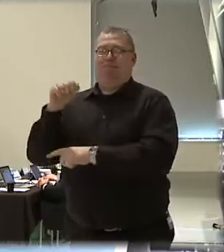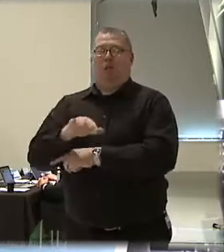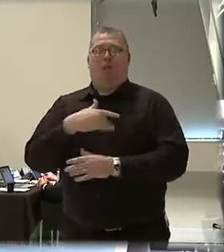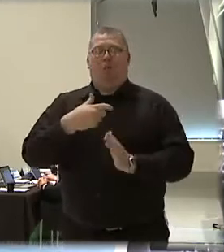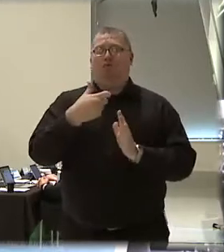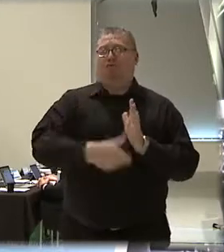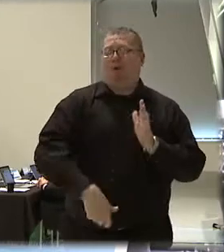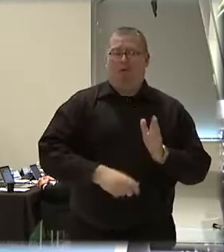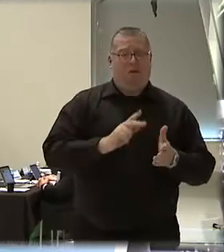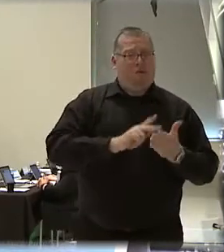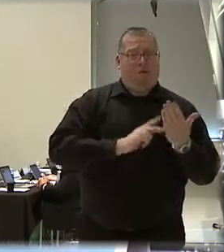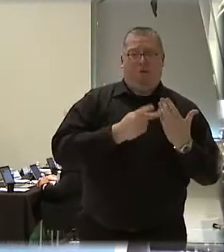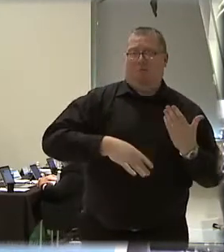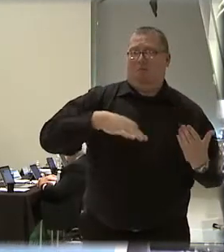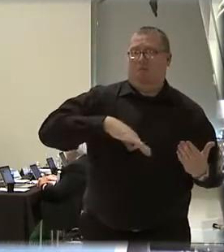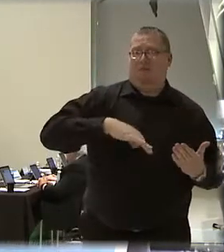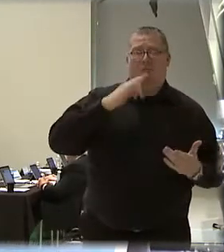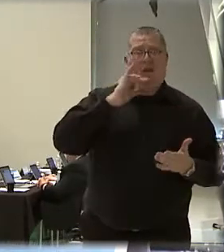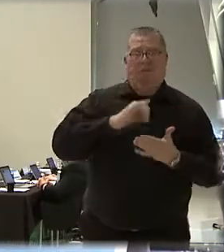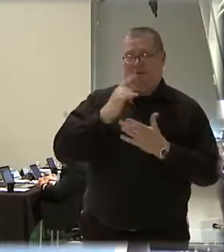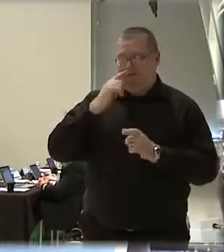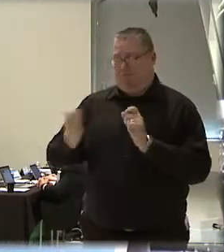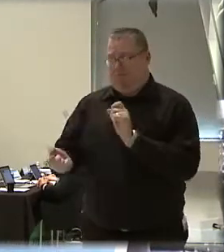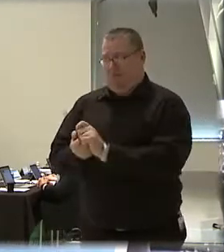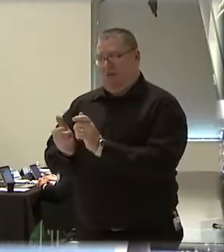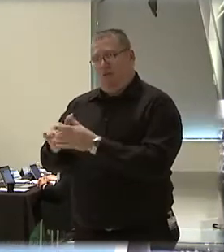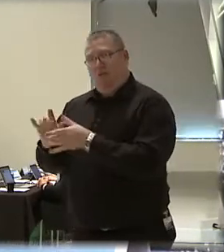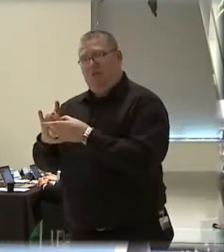program and the benefits.